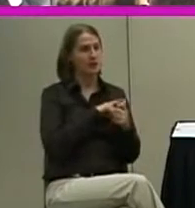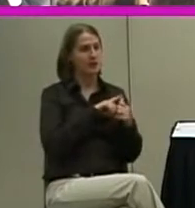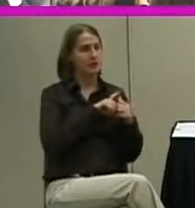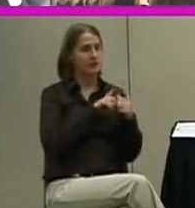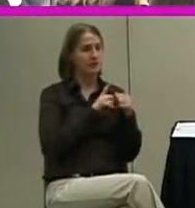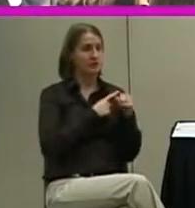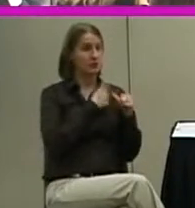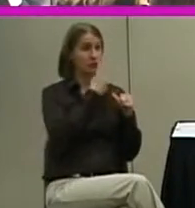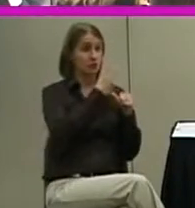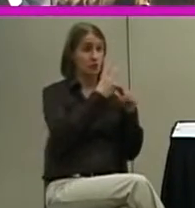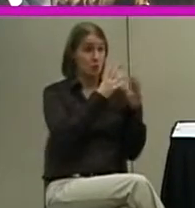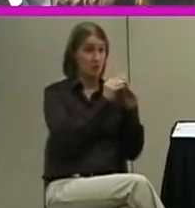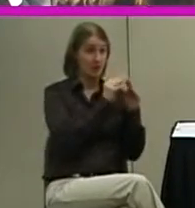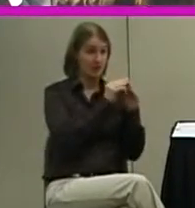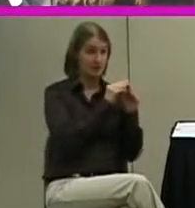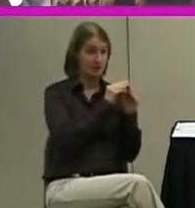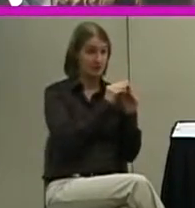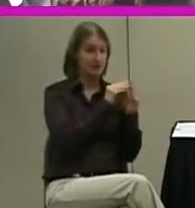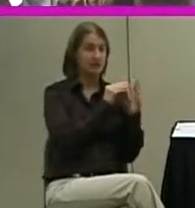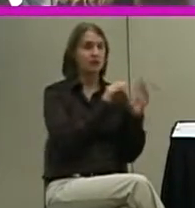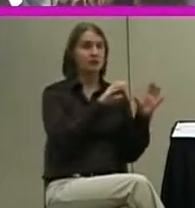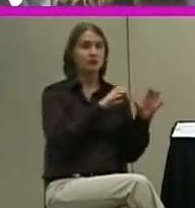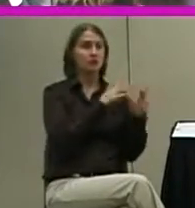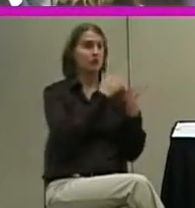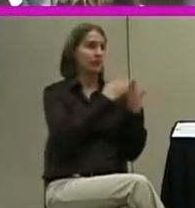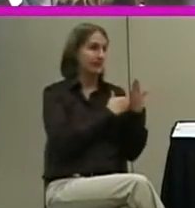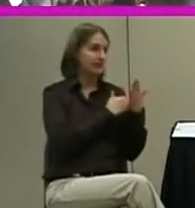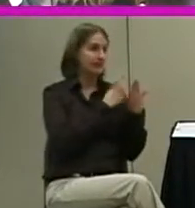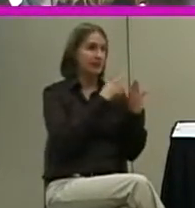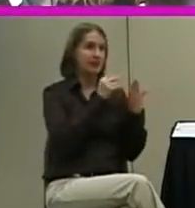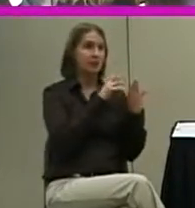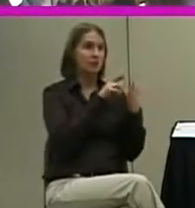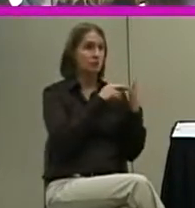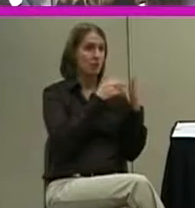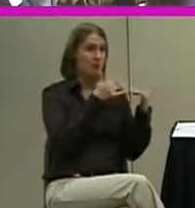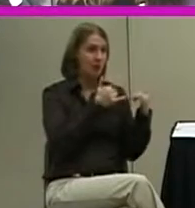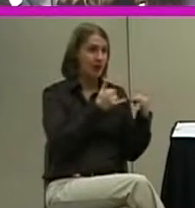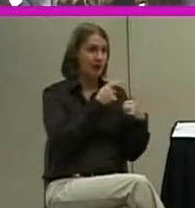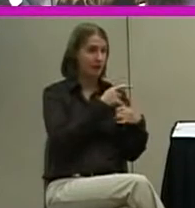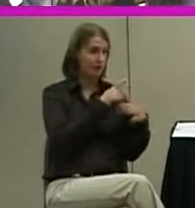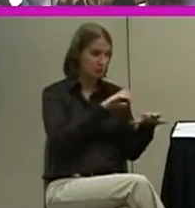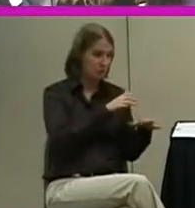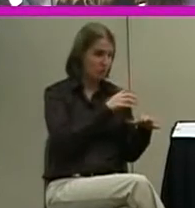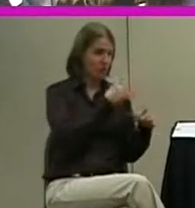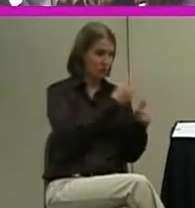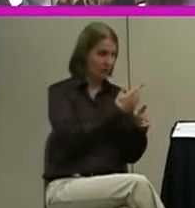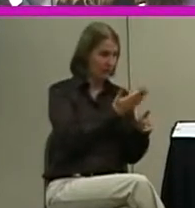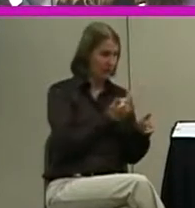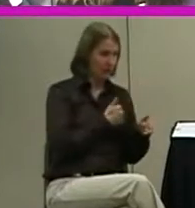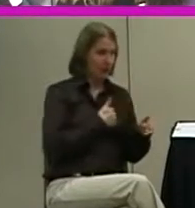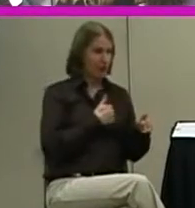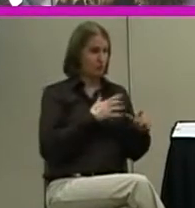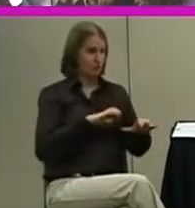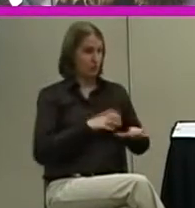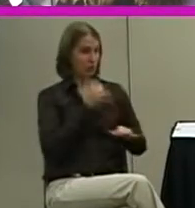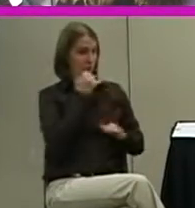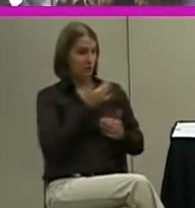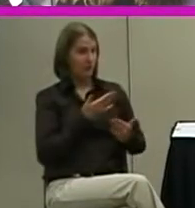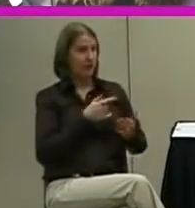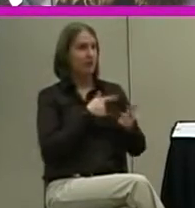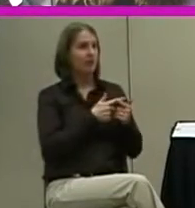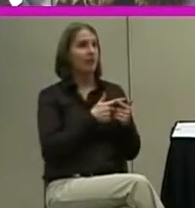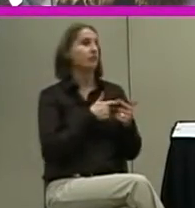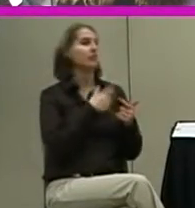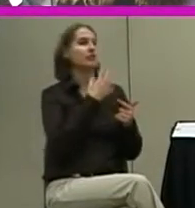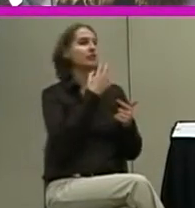2 sessions out of those 3 weeks just doing the listening and role play, and you do the right thing, I do the wrong thing. And the next 4